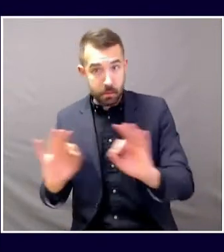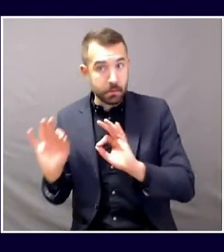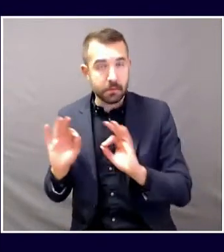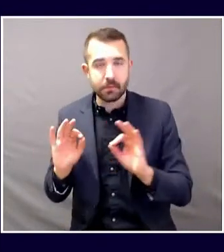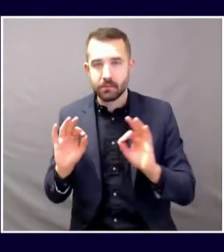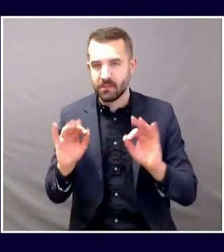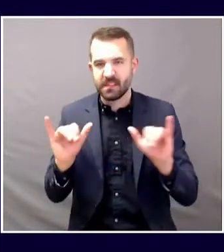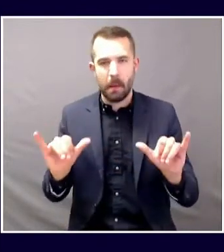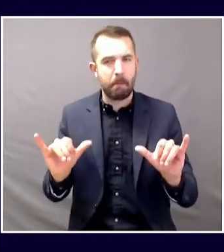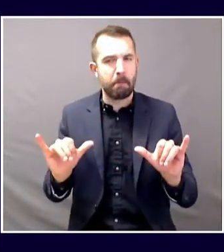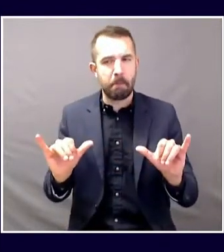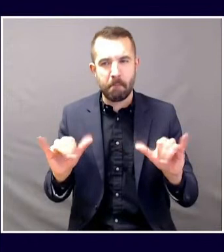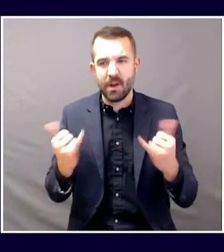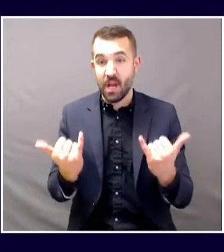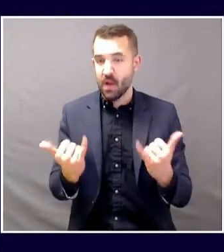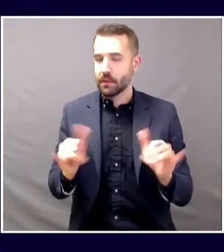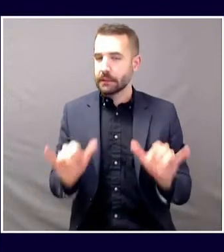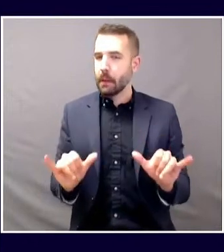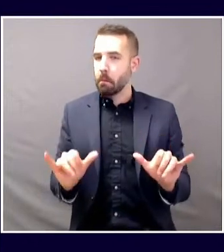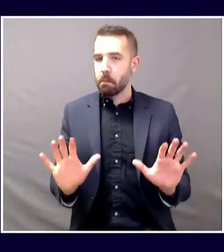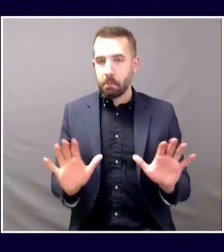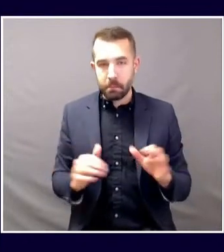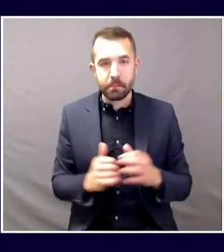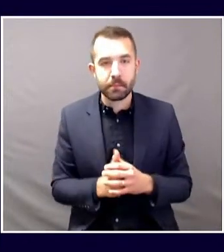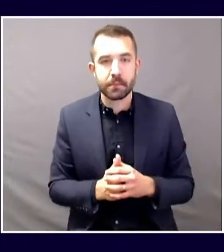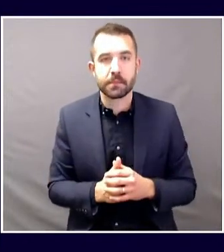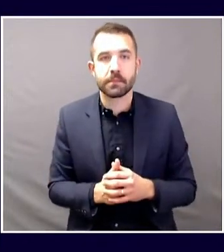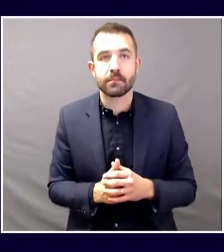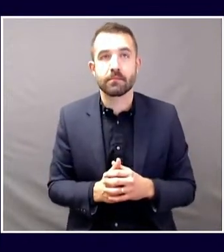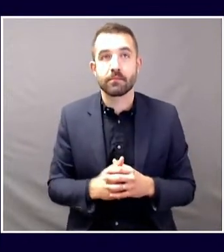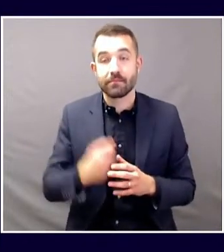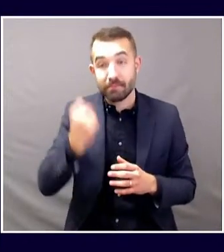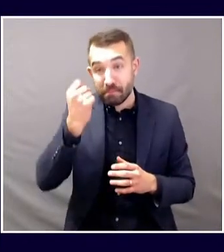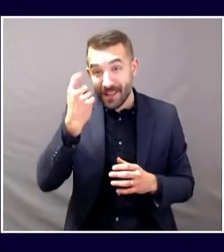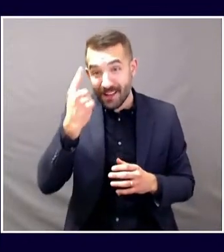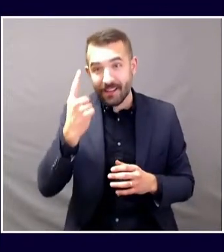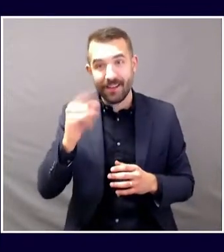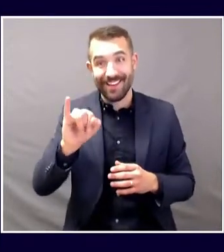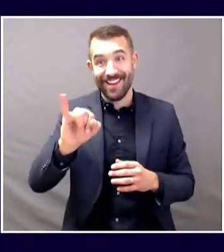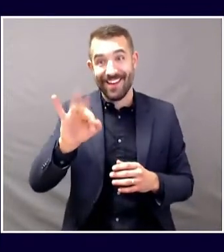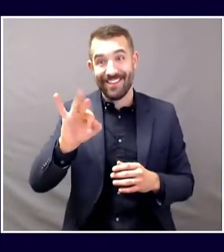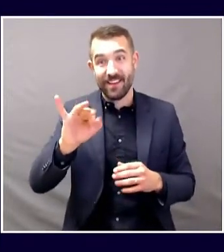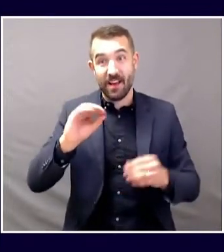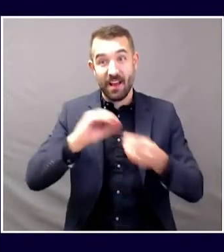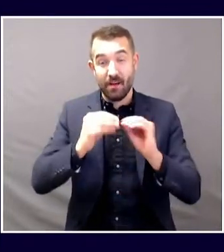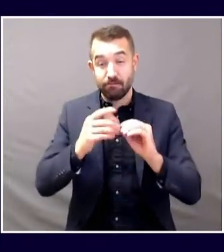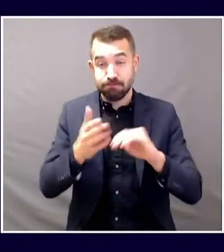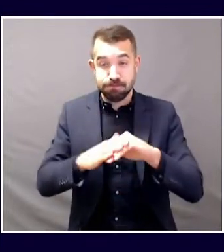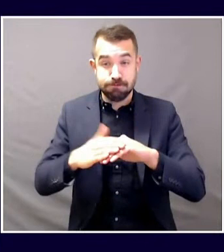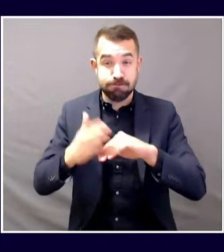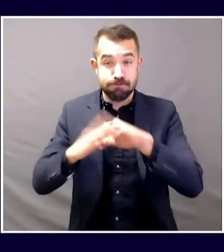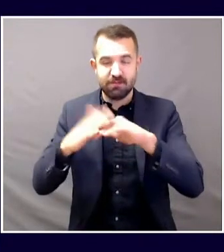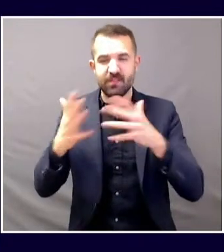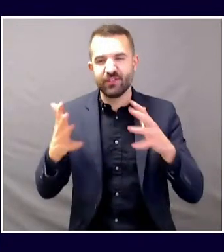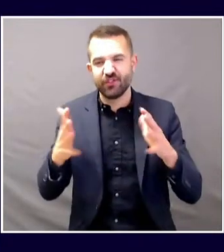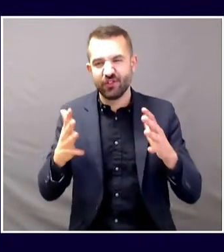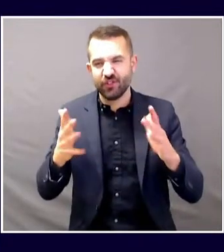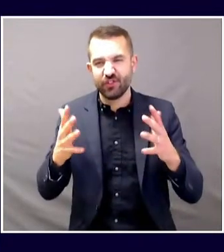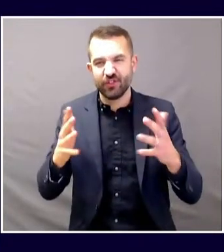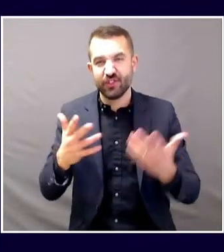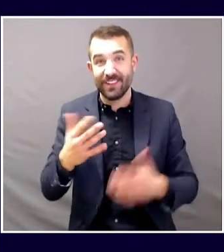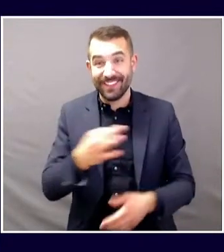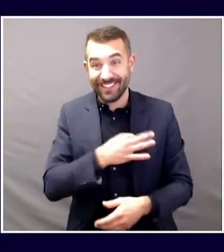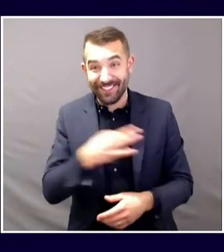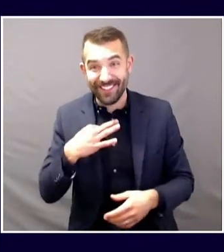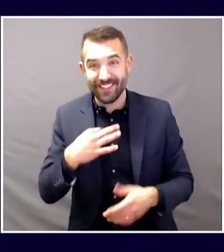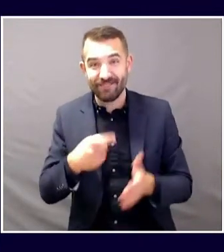accommodate them. But the system has fragility in it. The system depends on, for example, staff being healthy and able